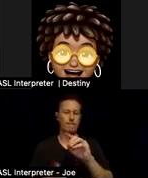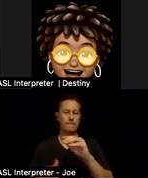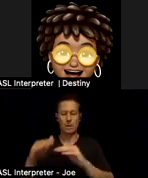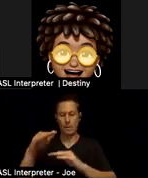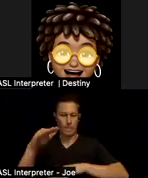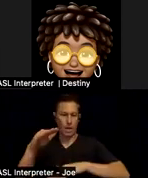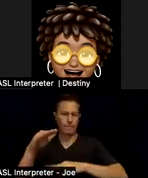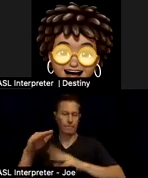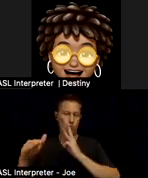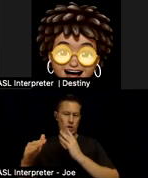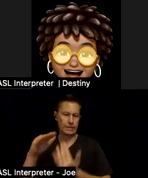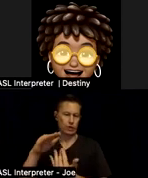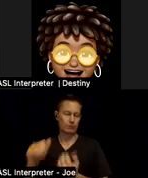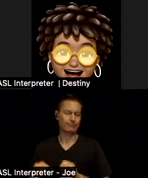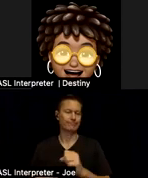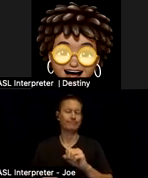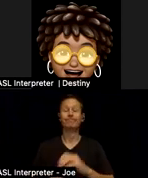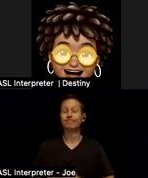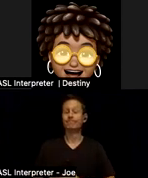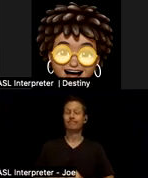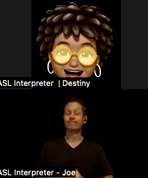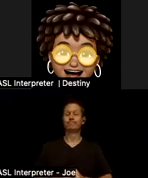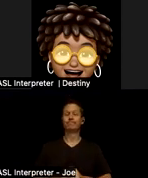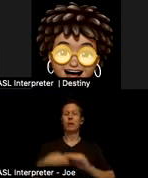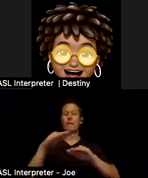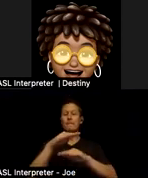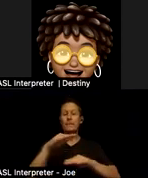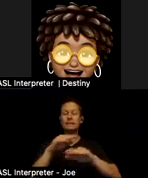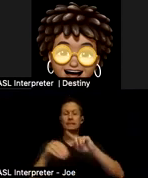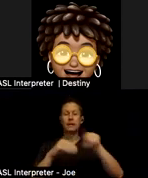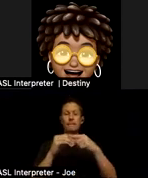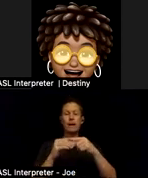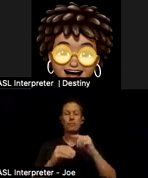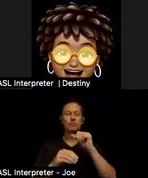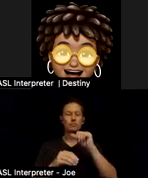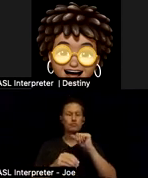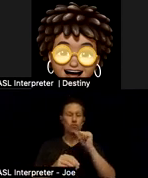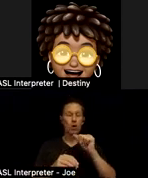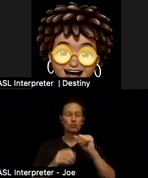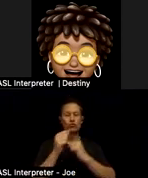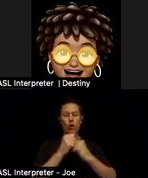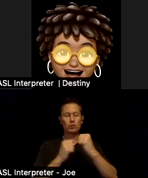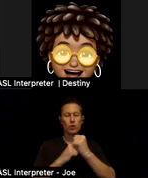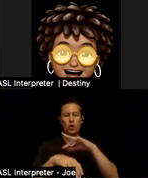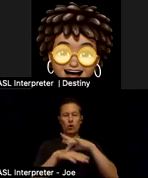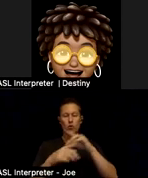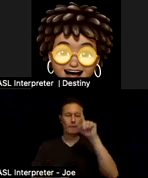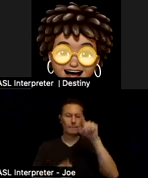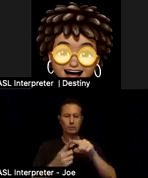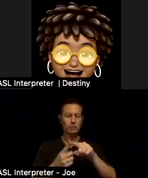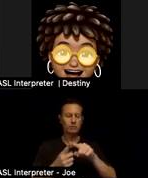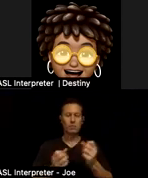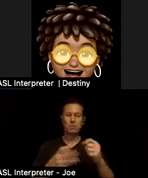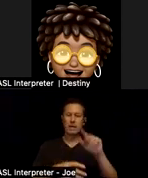That makes sense. So there you have it. Some of the basics of non-structural earthquake damage mitigation. There are other tips and tricks common in the